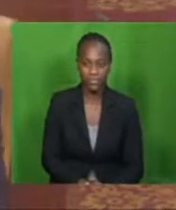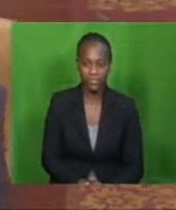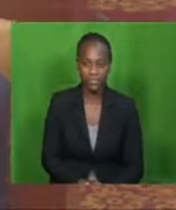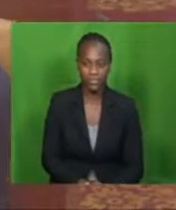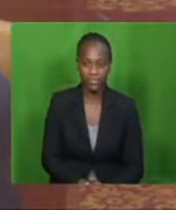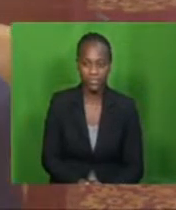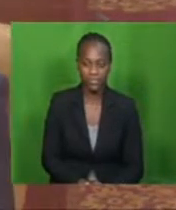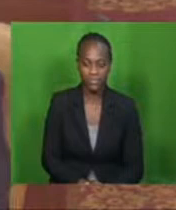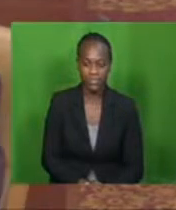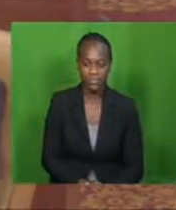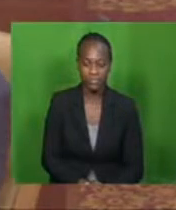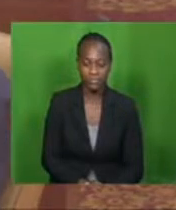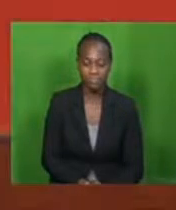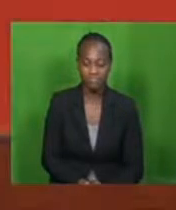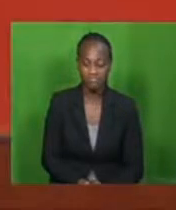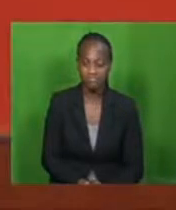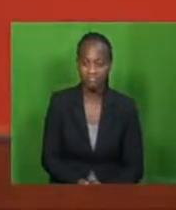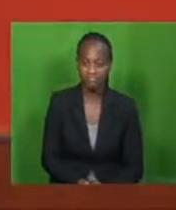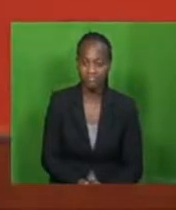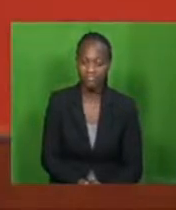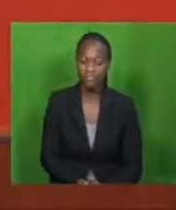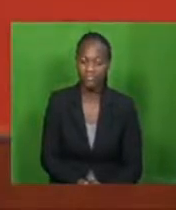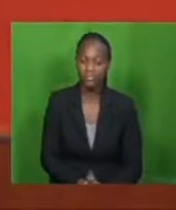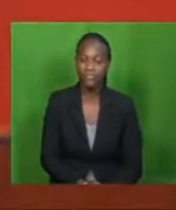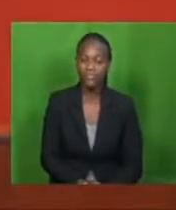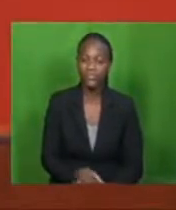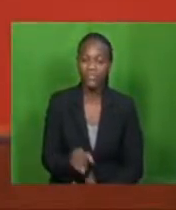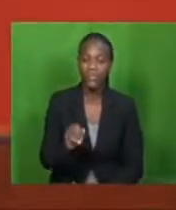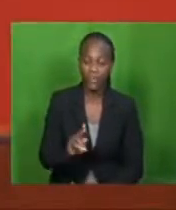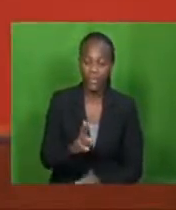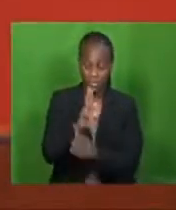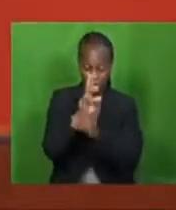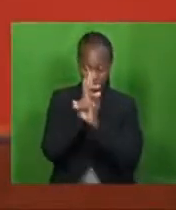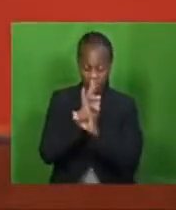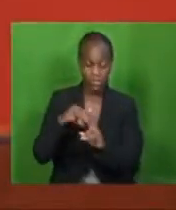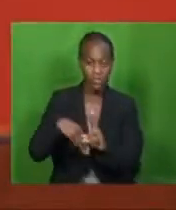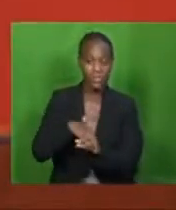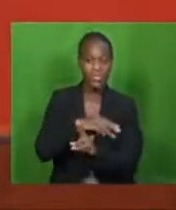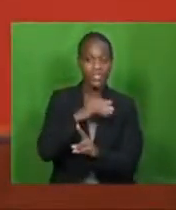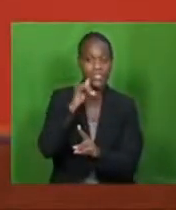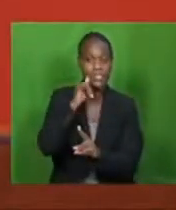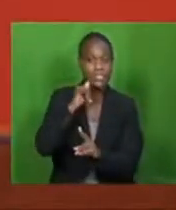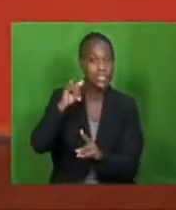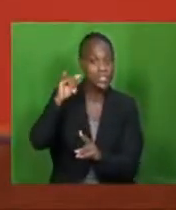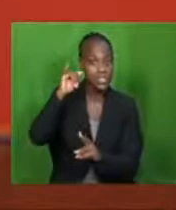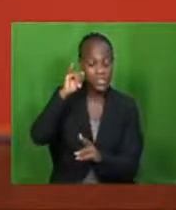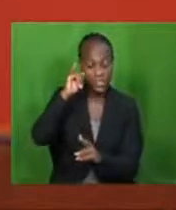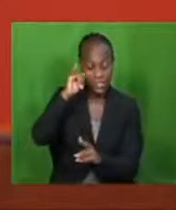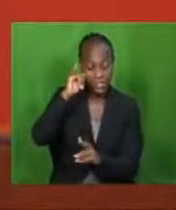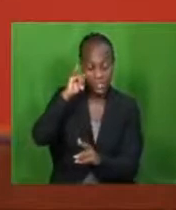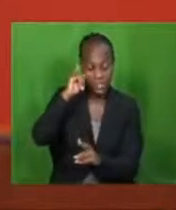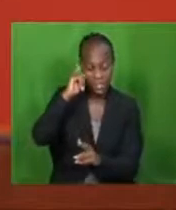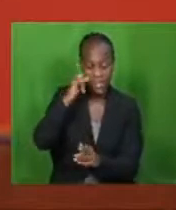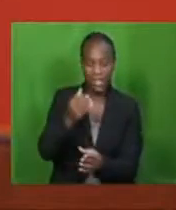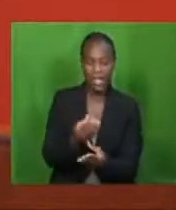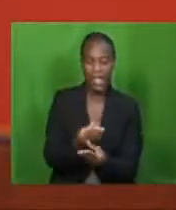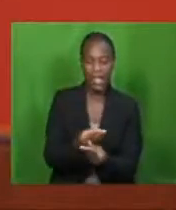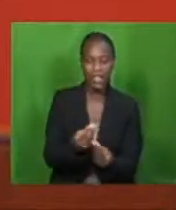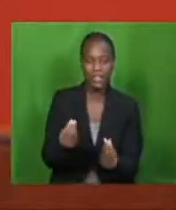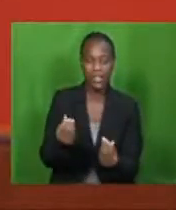Very well. Honorable members, yesterday, the Honorable Minister for Lands and Natural